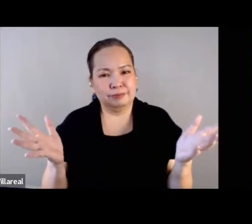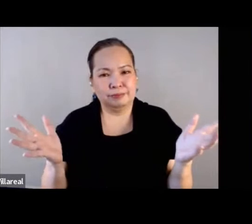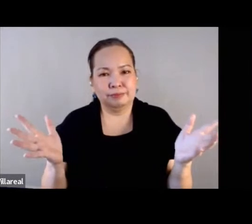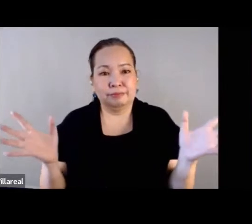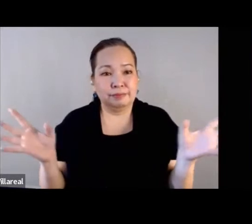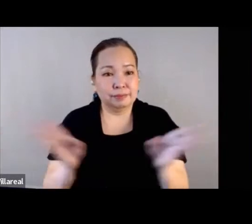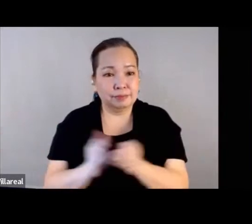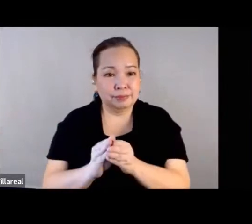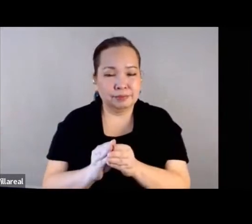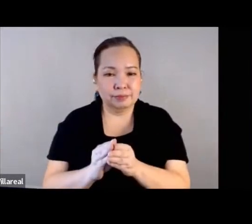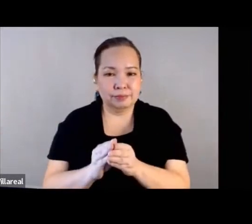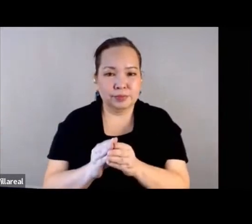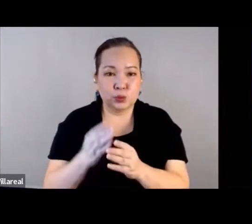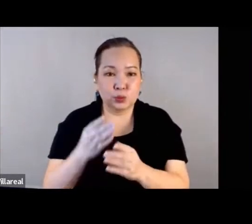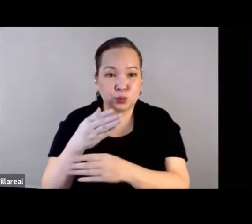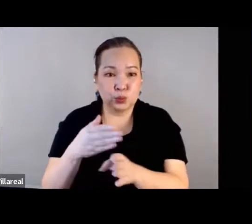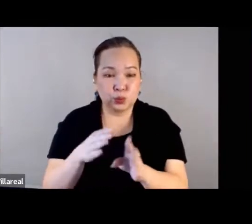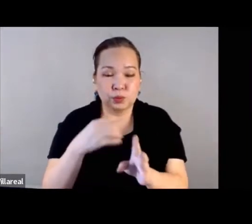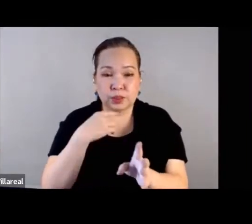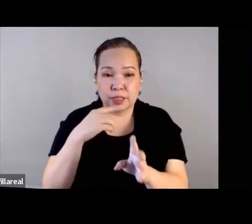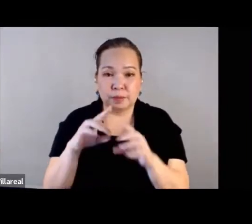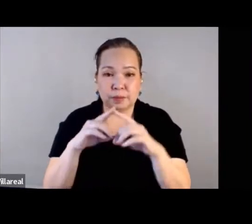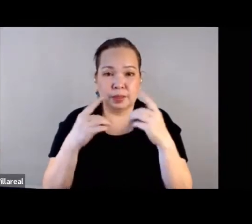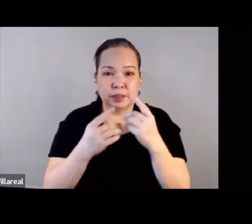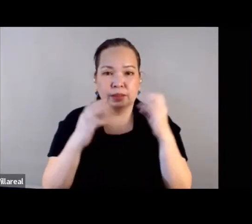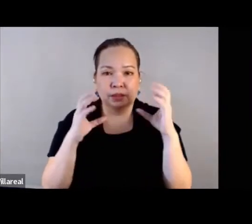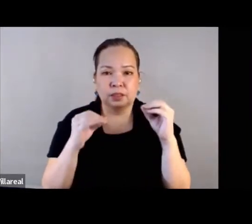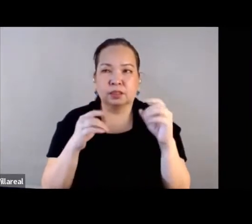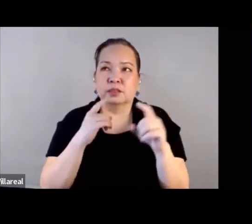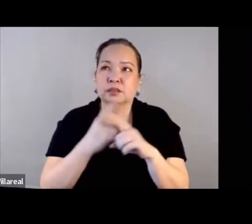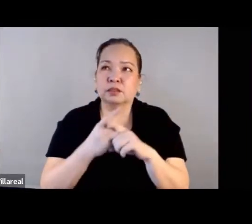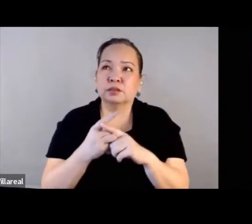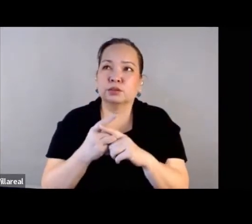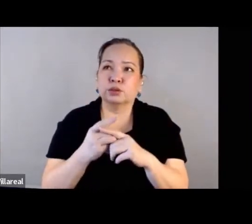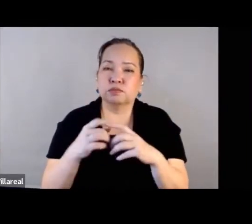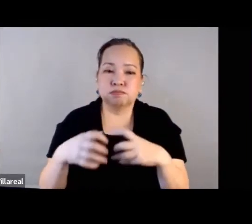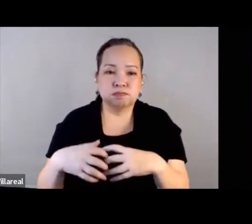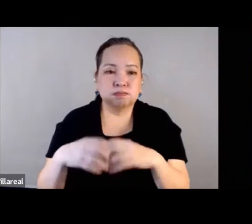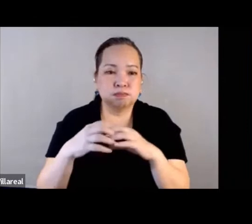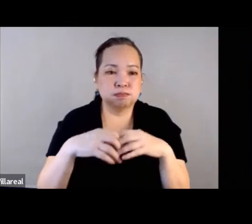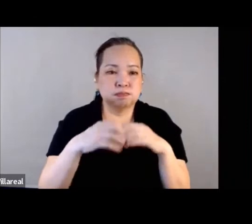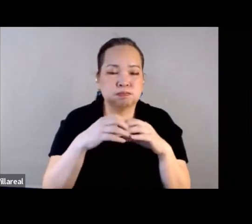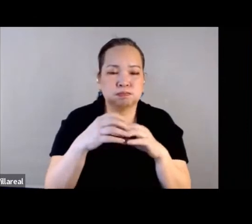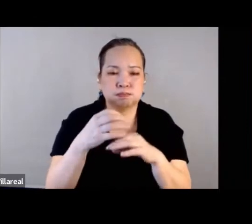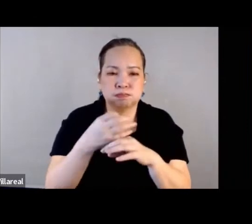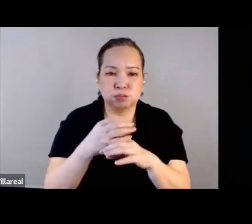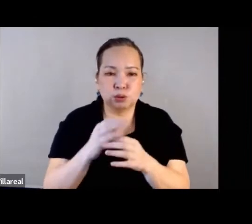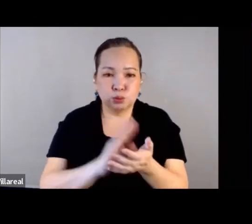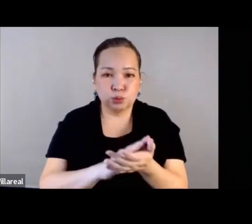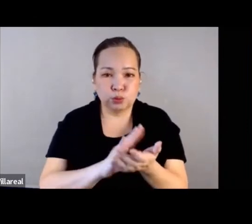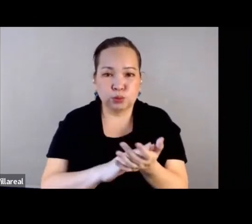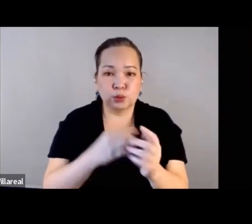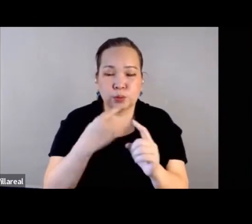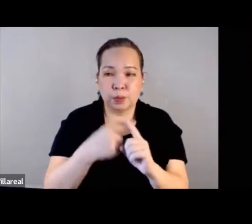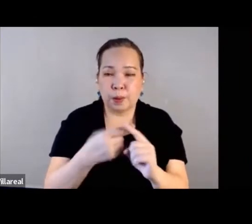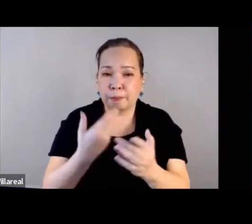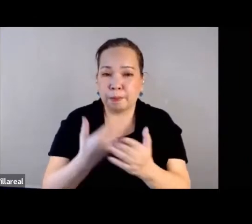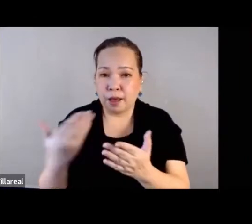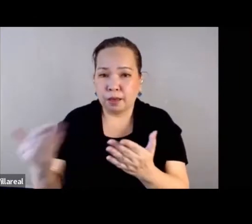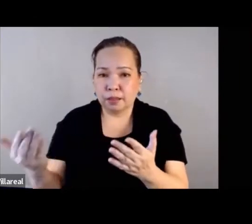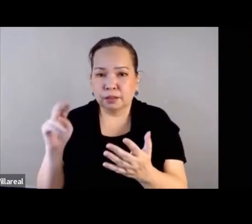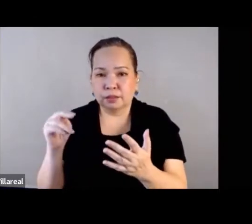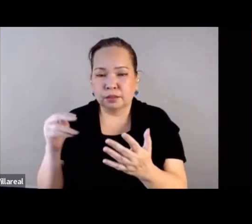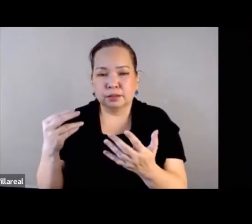sum, according to DepEd, the rehabilitation of schools, including the procurement and of materials and